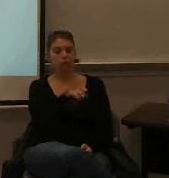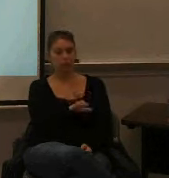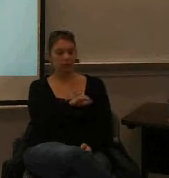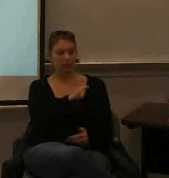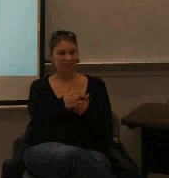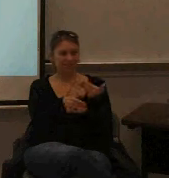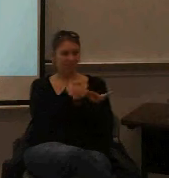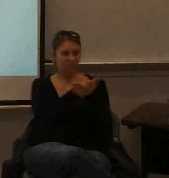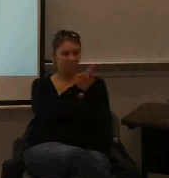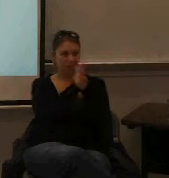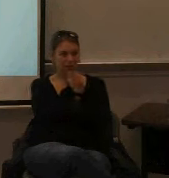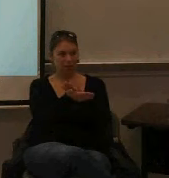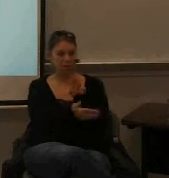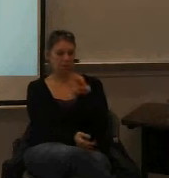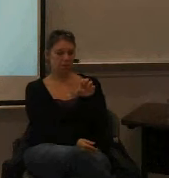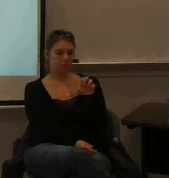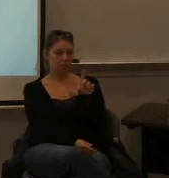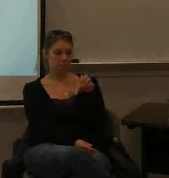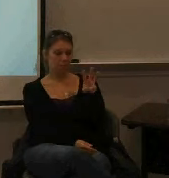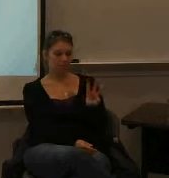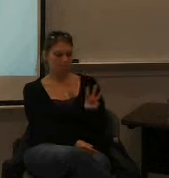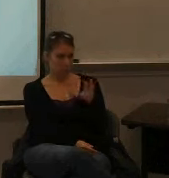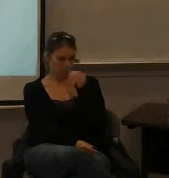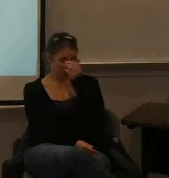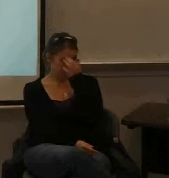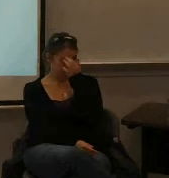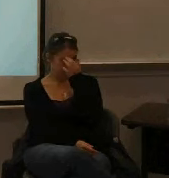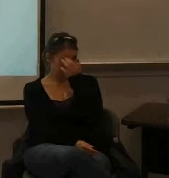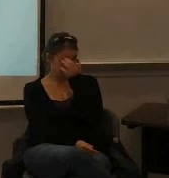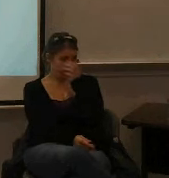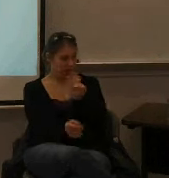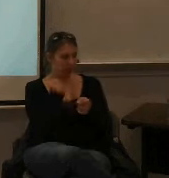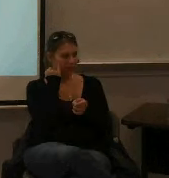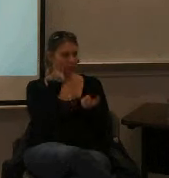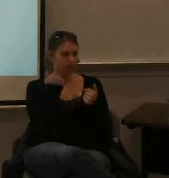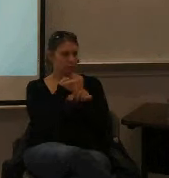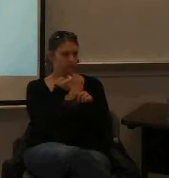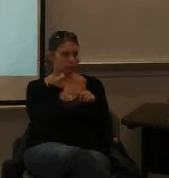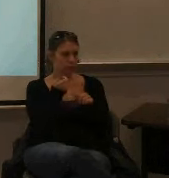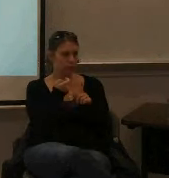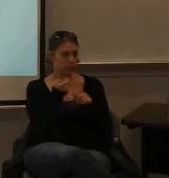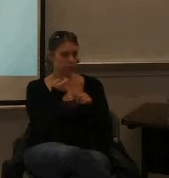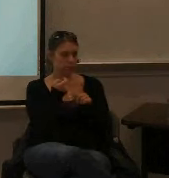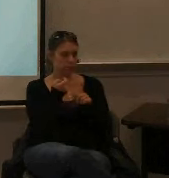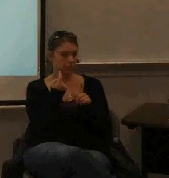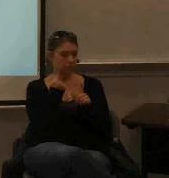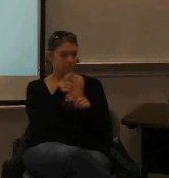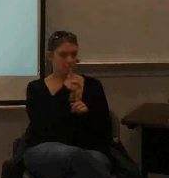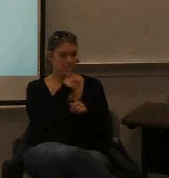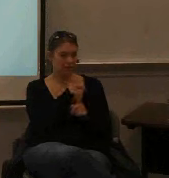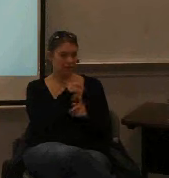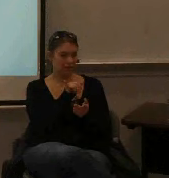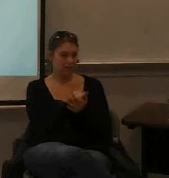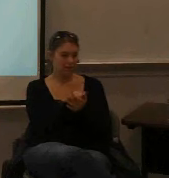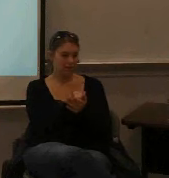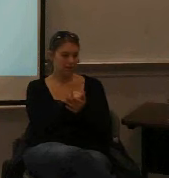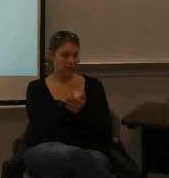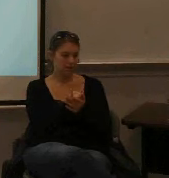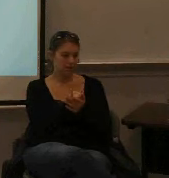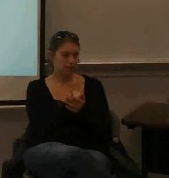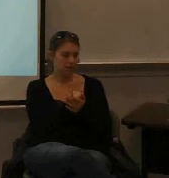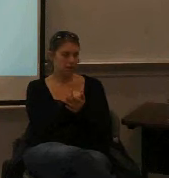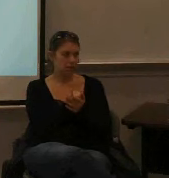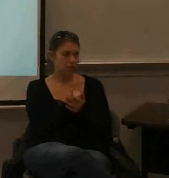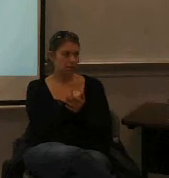and eventually turn into a meadow. And this idea comes from the fact that